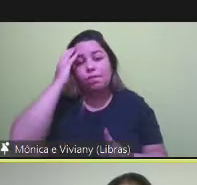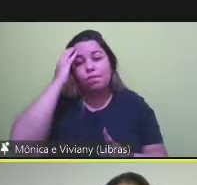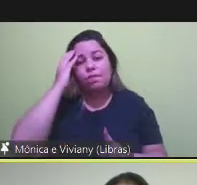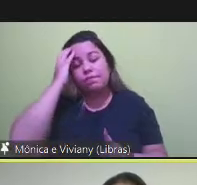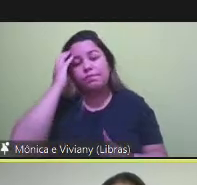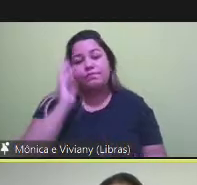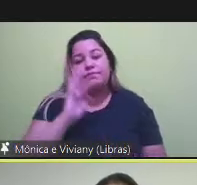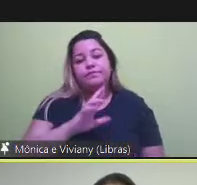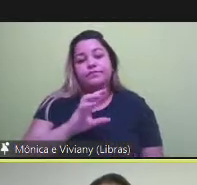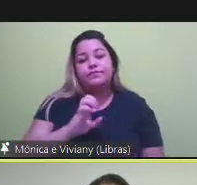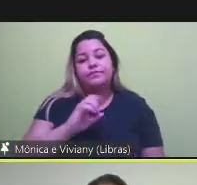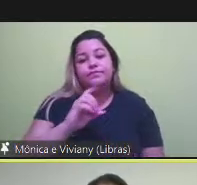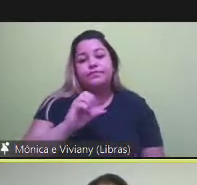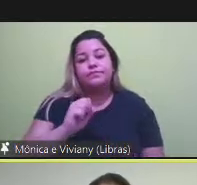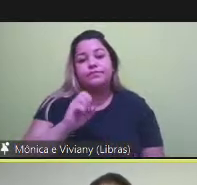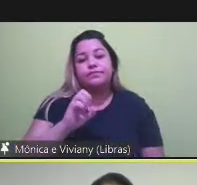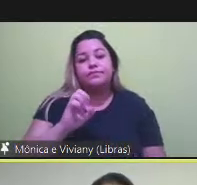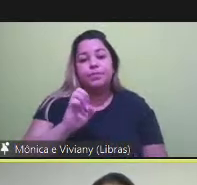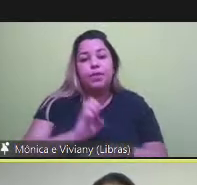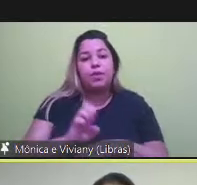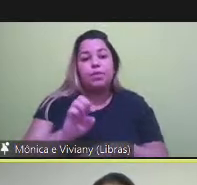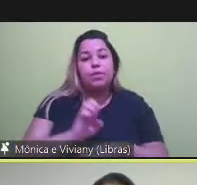the state network.